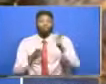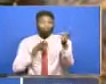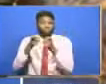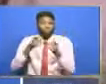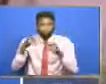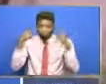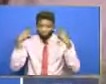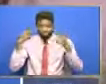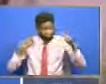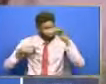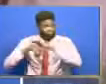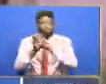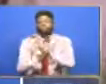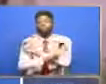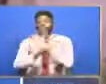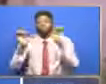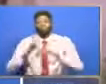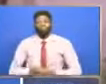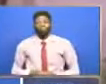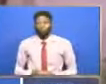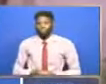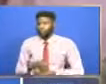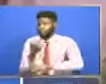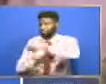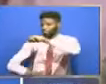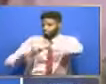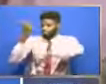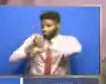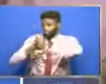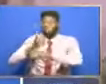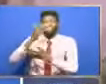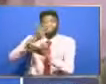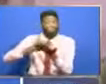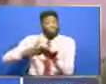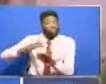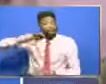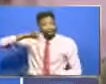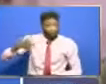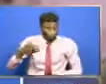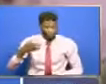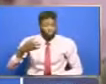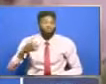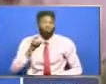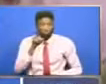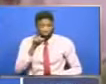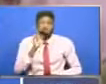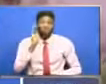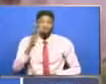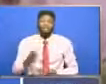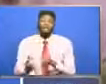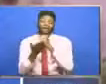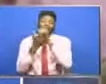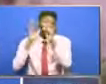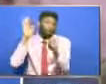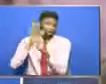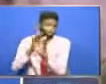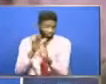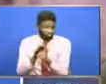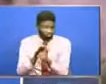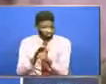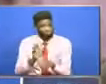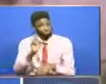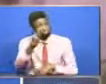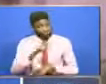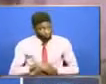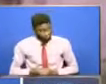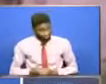militia. Establishment of the sub-county goes a long way. Okay?